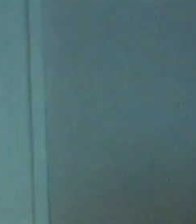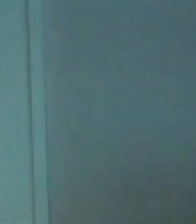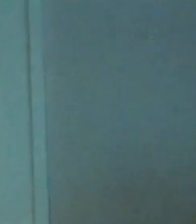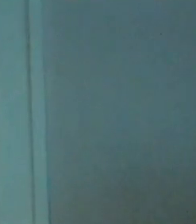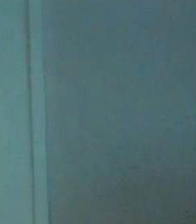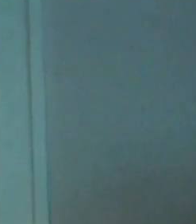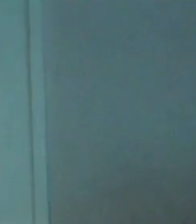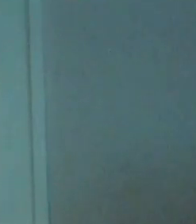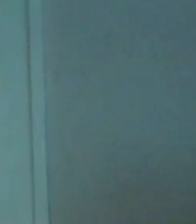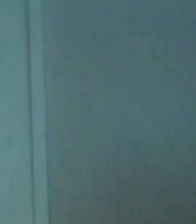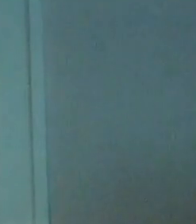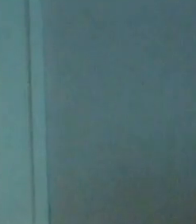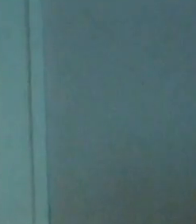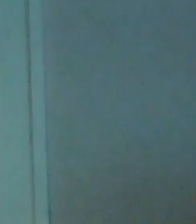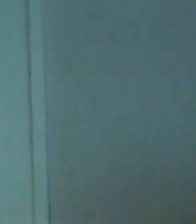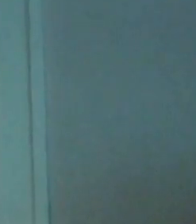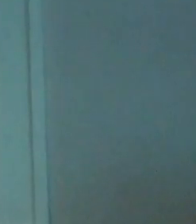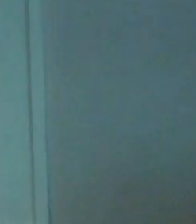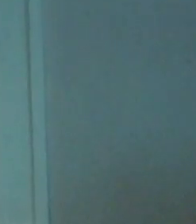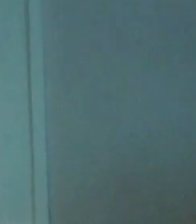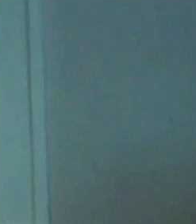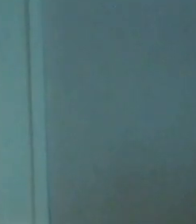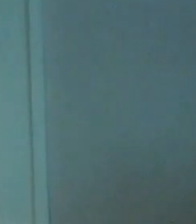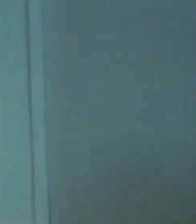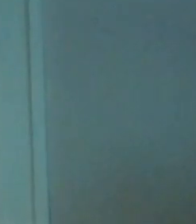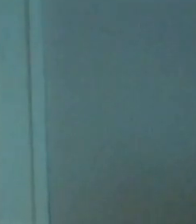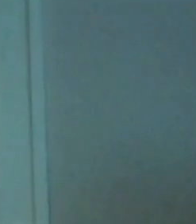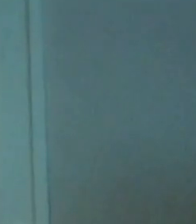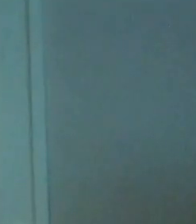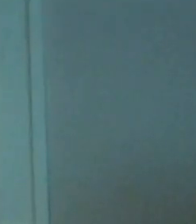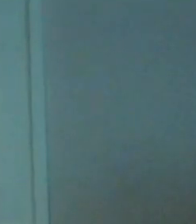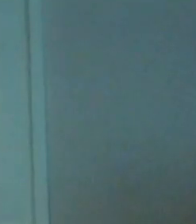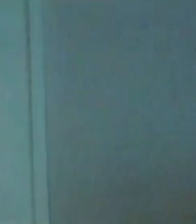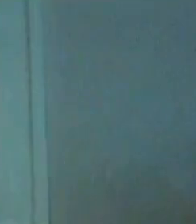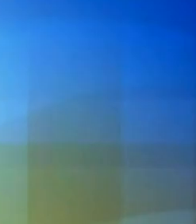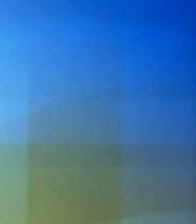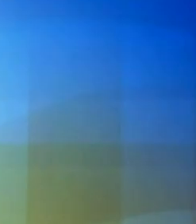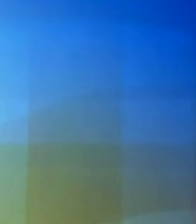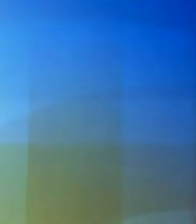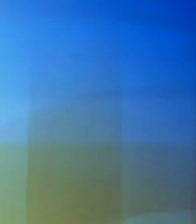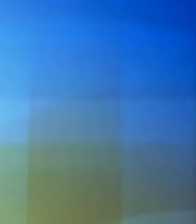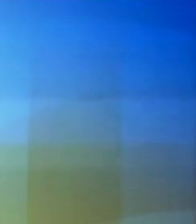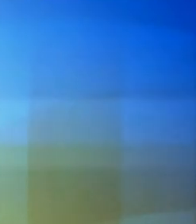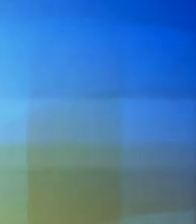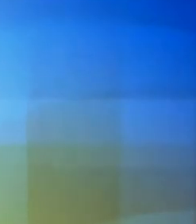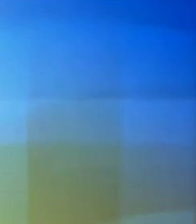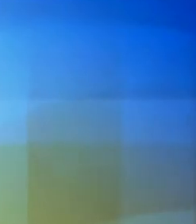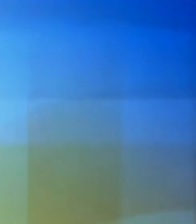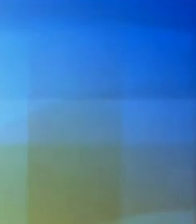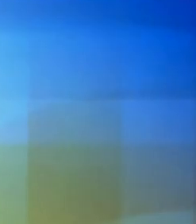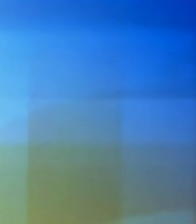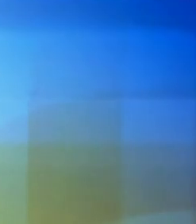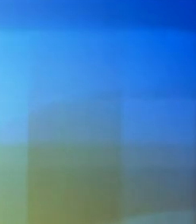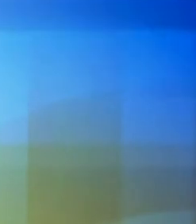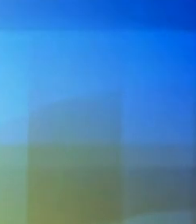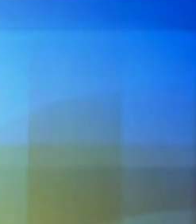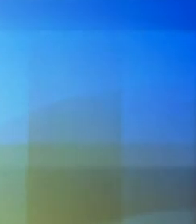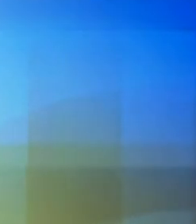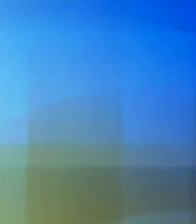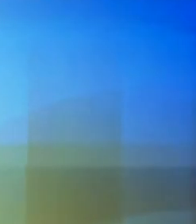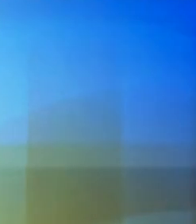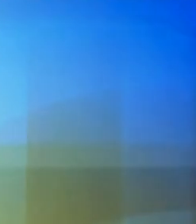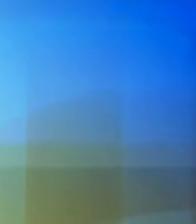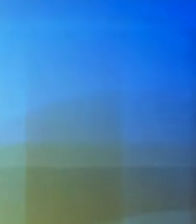plan for intervention when he says things are different in some states, including his own. Yeah, we're going to take a look at that right now. Senator Paul continued to push